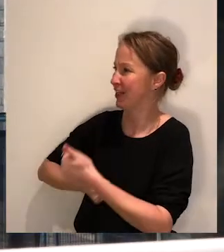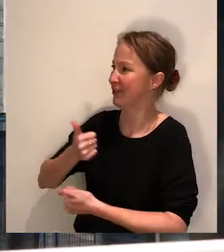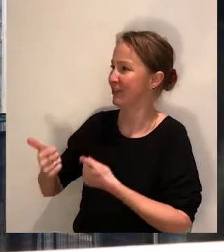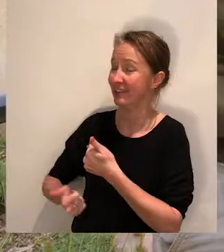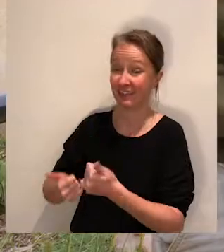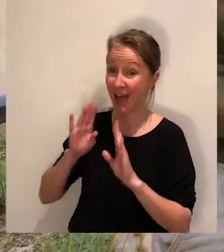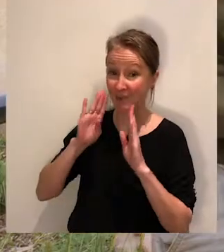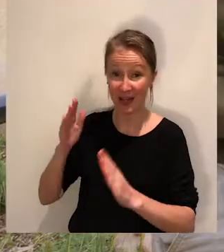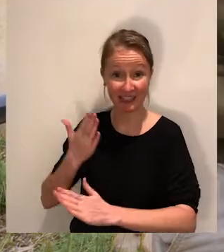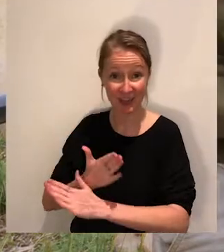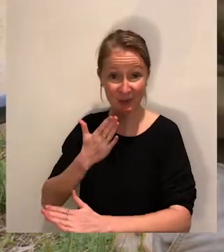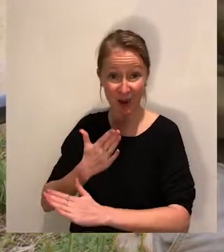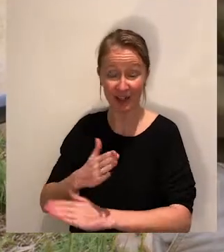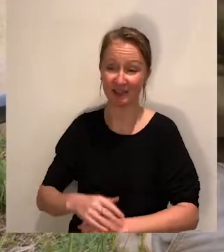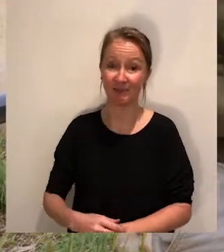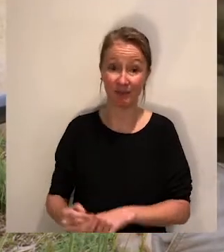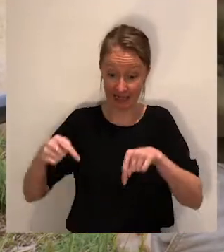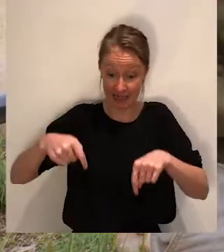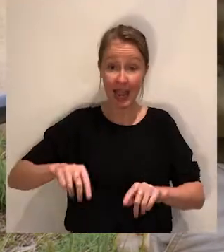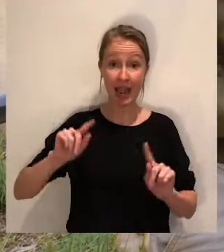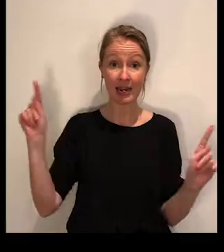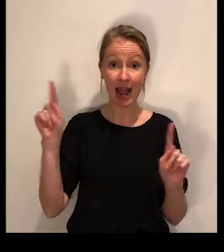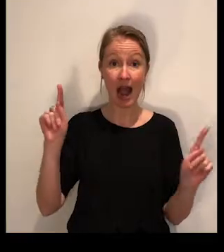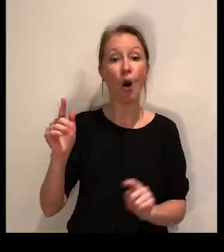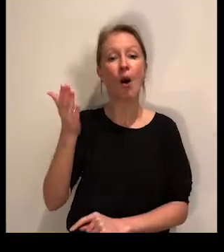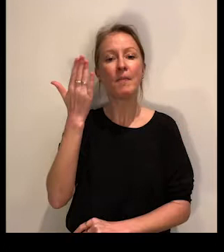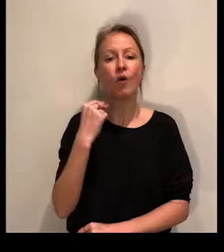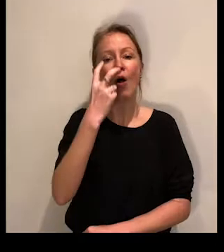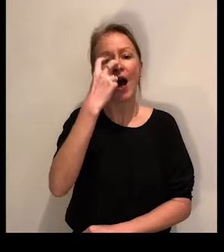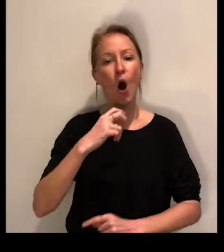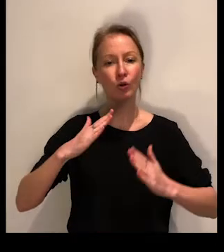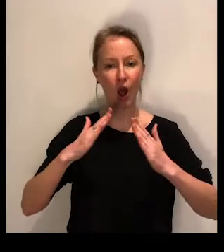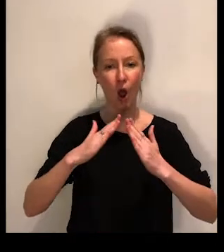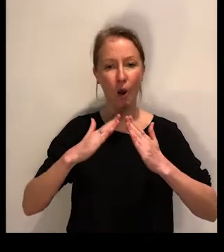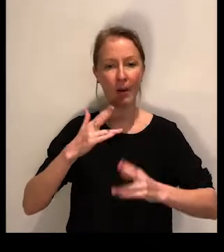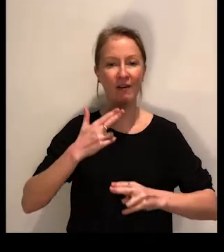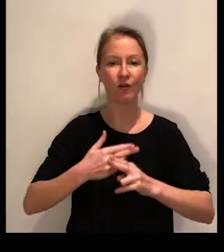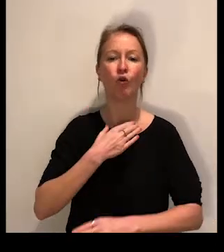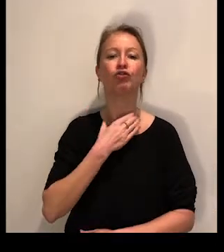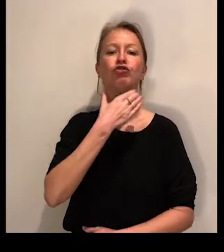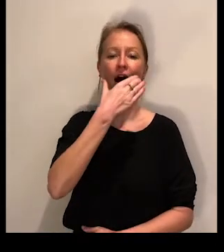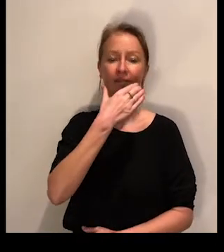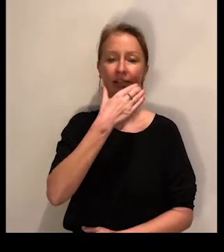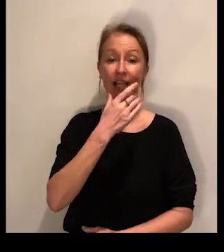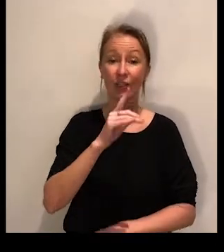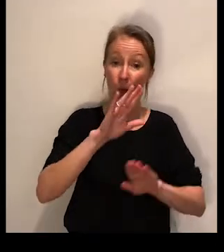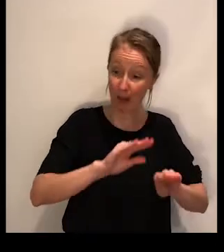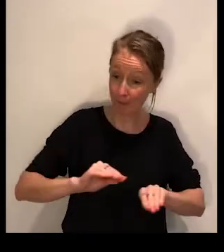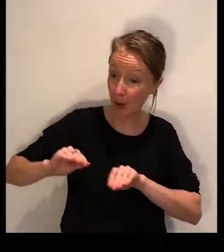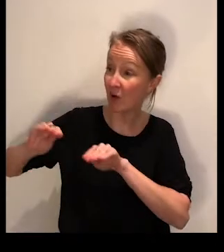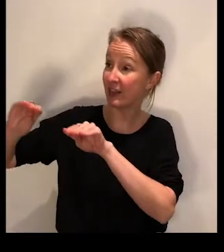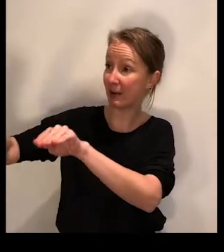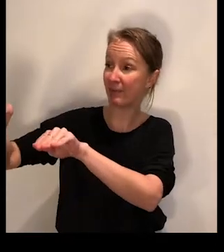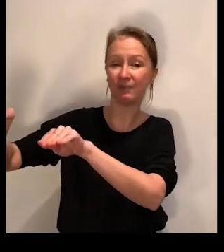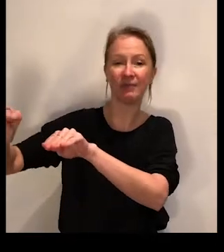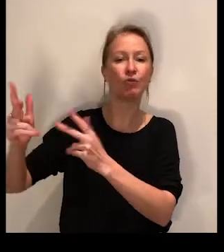incredible work. Where we're standing right now was the home to Giraffes. Now, it still is the home, but we moved our giraffes down the other side of the